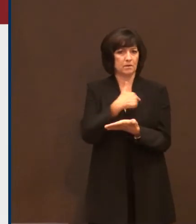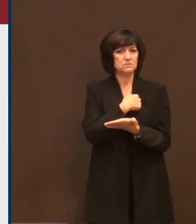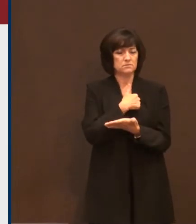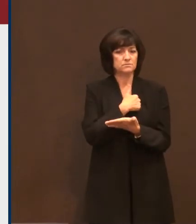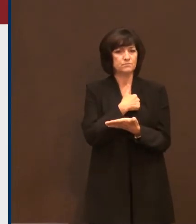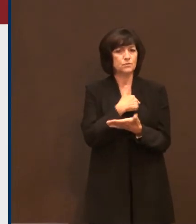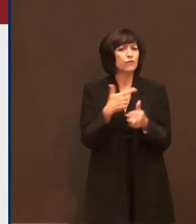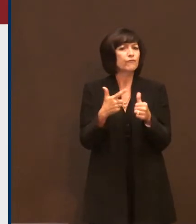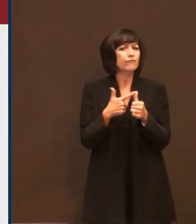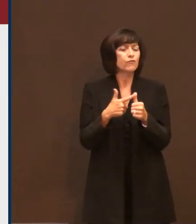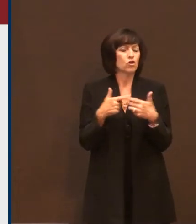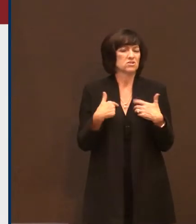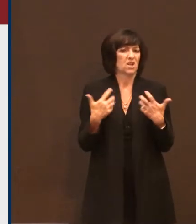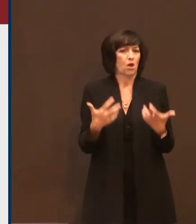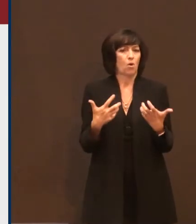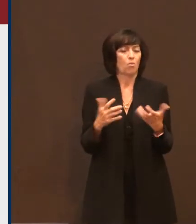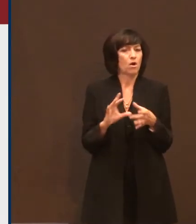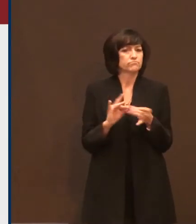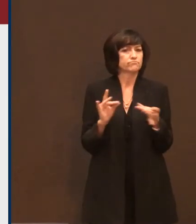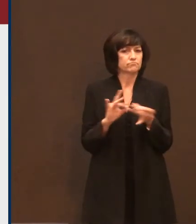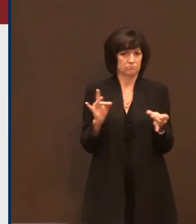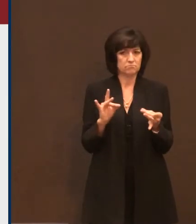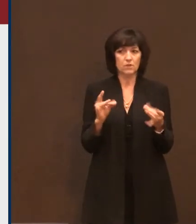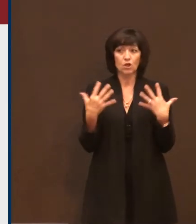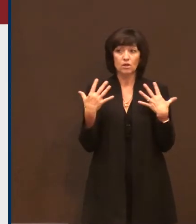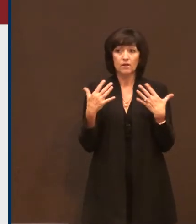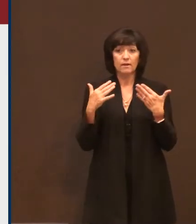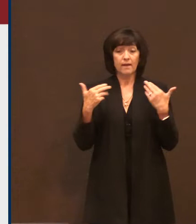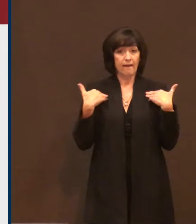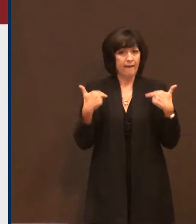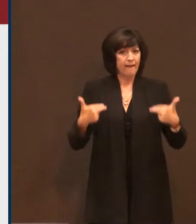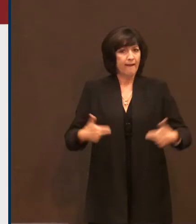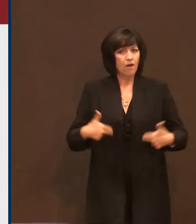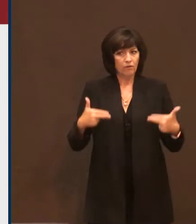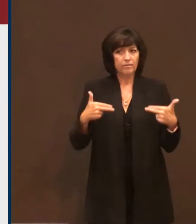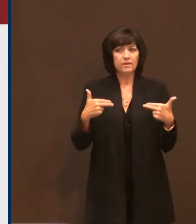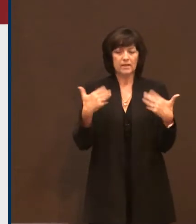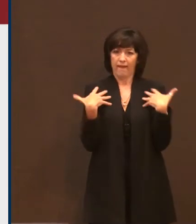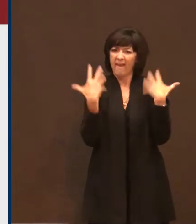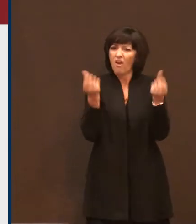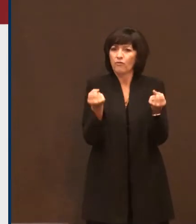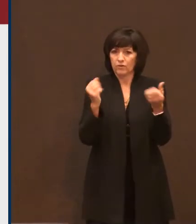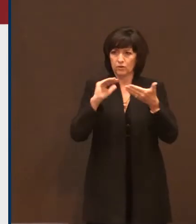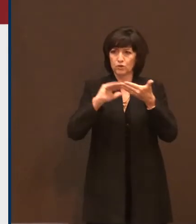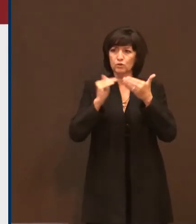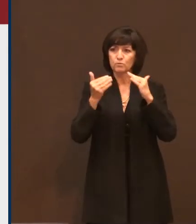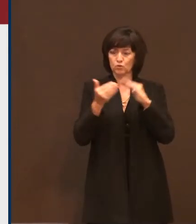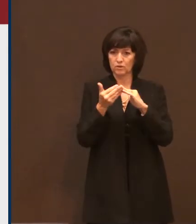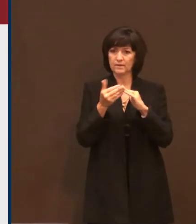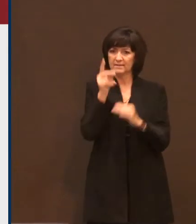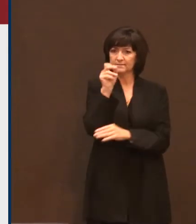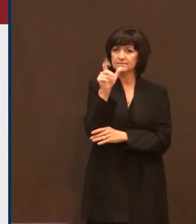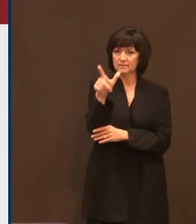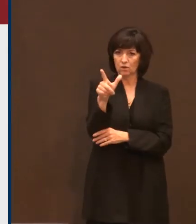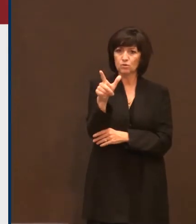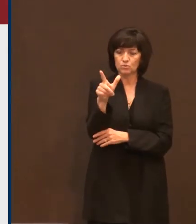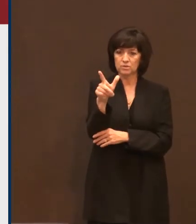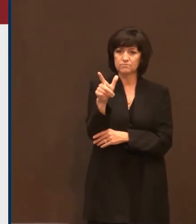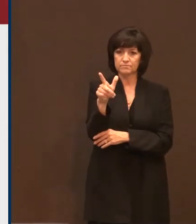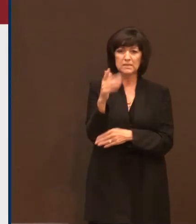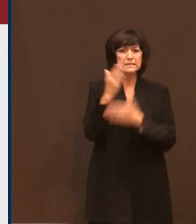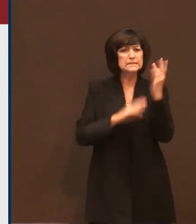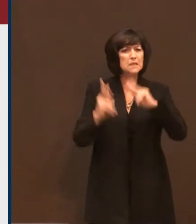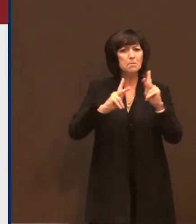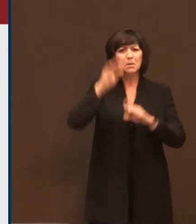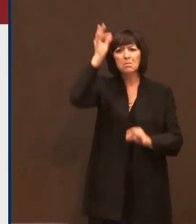Healthy Communities Delaware, which some people are aware of, others aren't, but it's the result of years of work